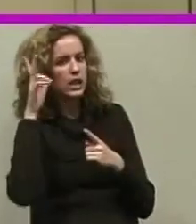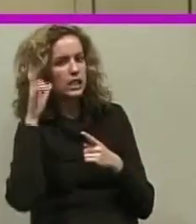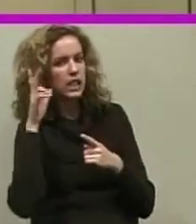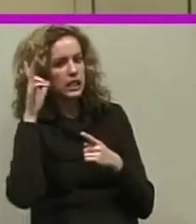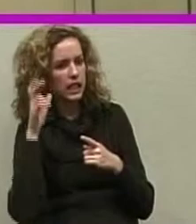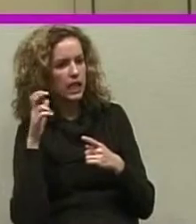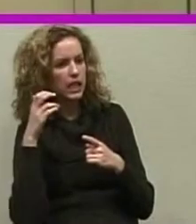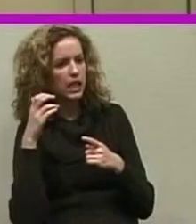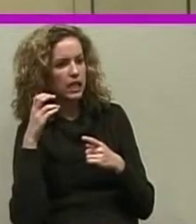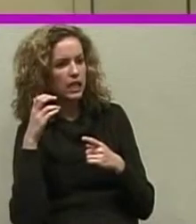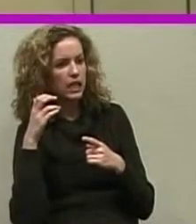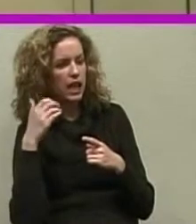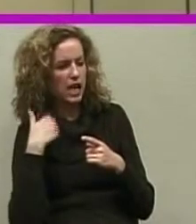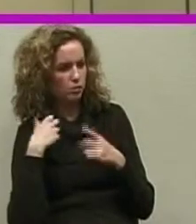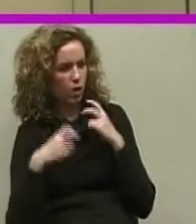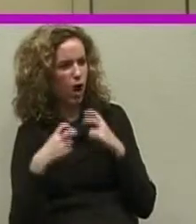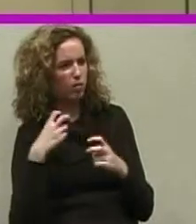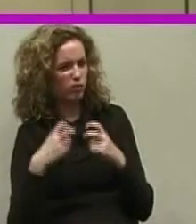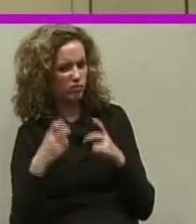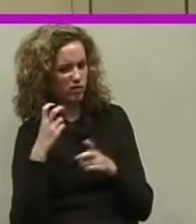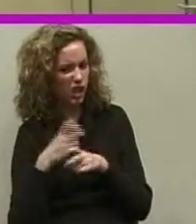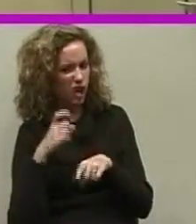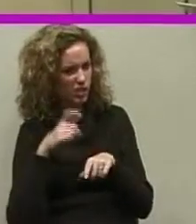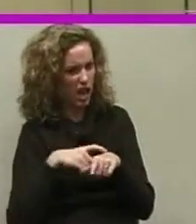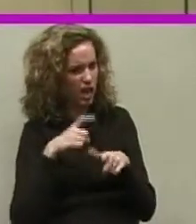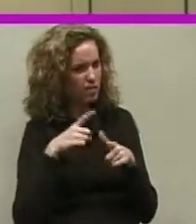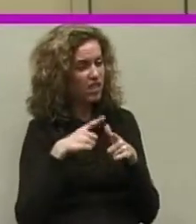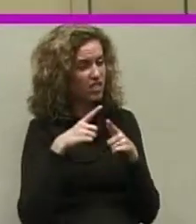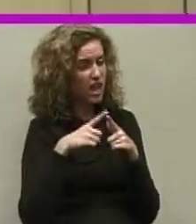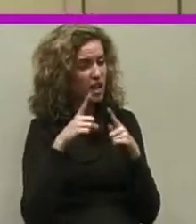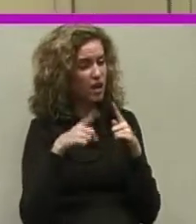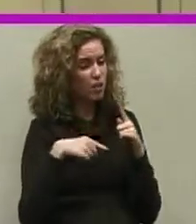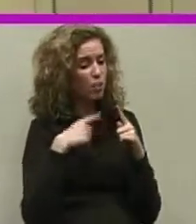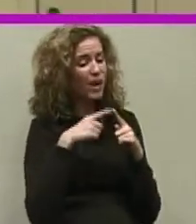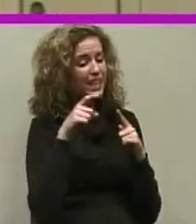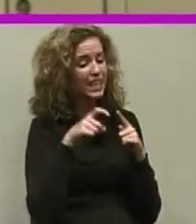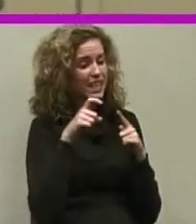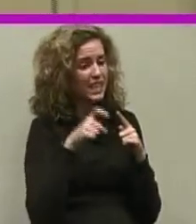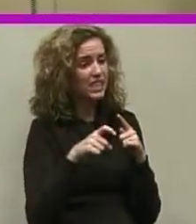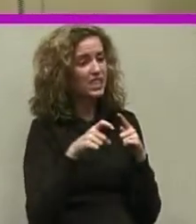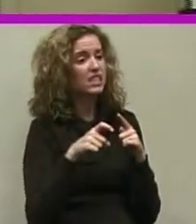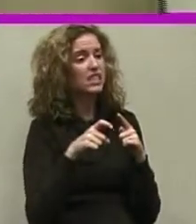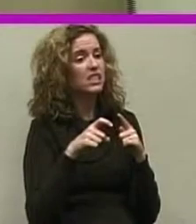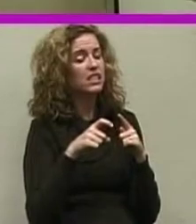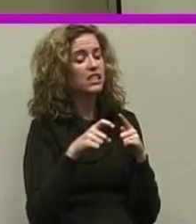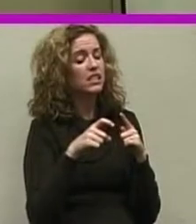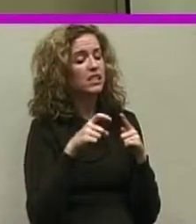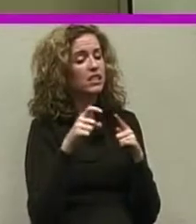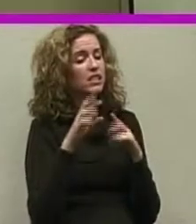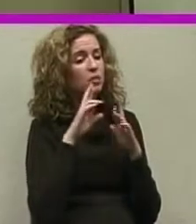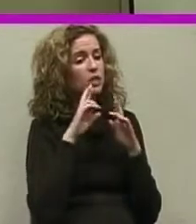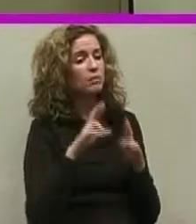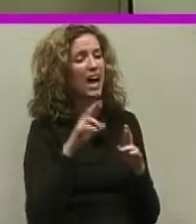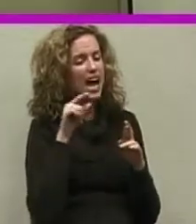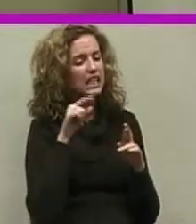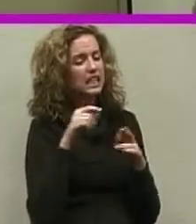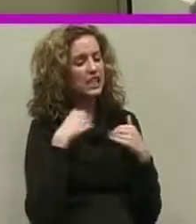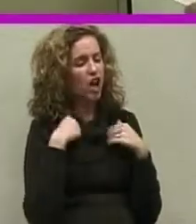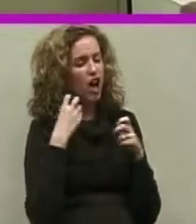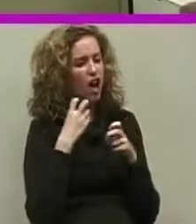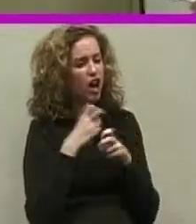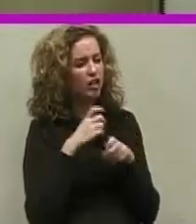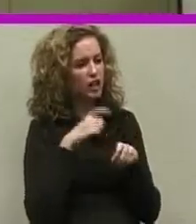How about when he gets a chance to talk and engage? Now it increases. Oftentimes I want to identify things teachers are doing, the things that the kid